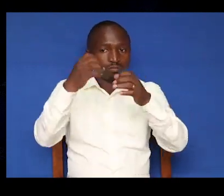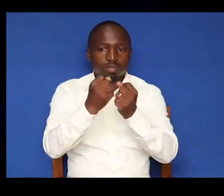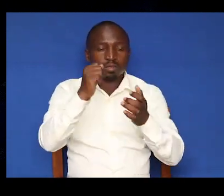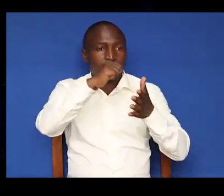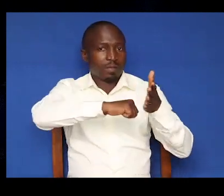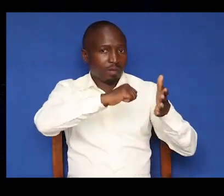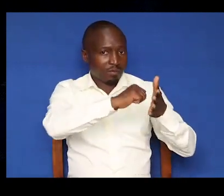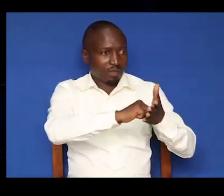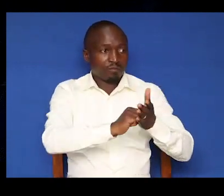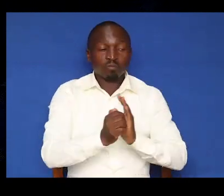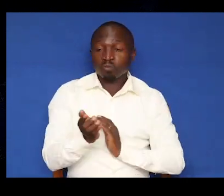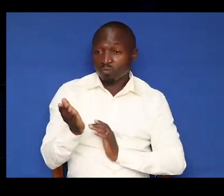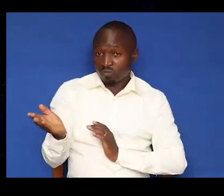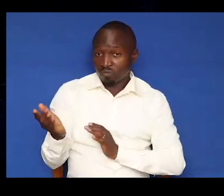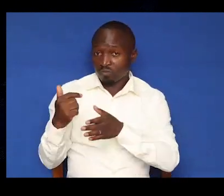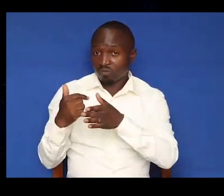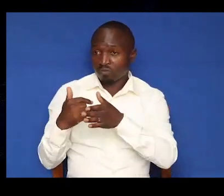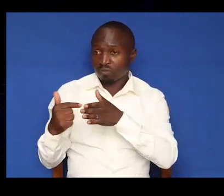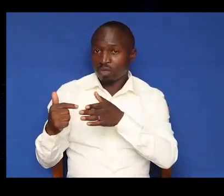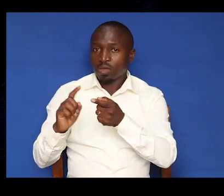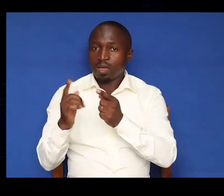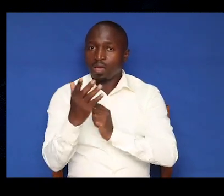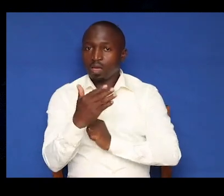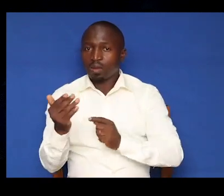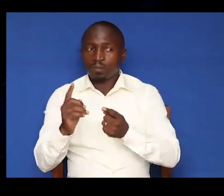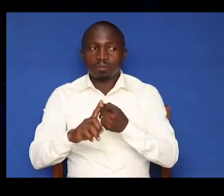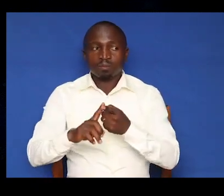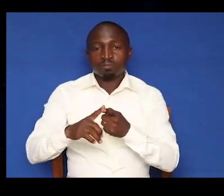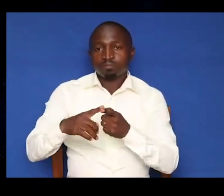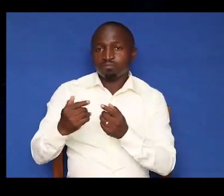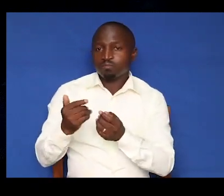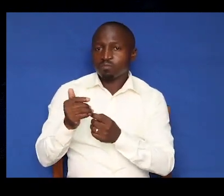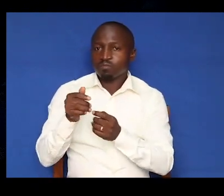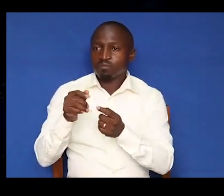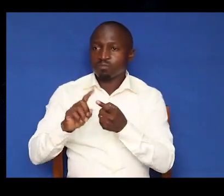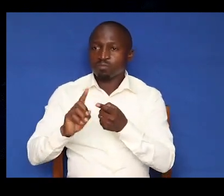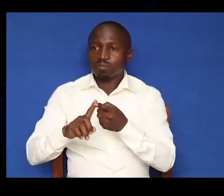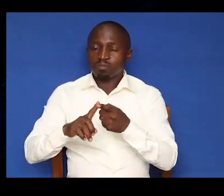extremely varied in nature and thus recognized to have the types of fringing reef,